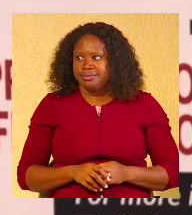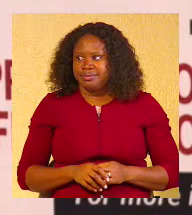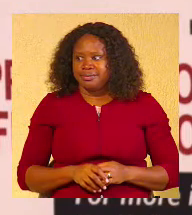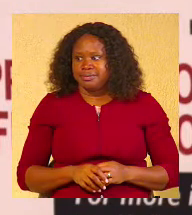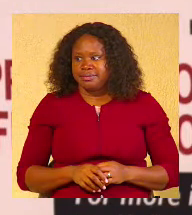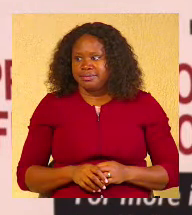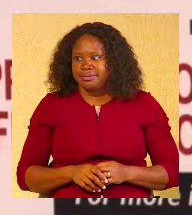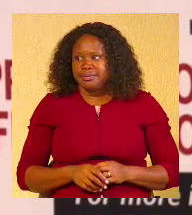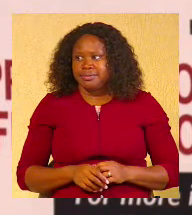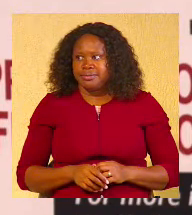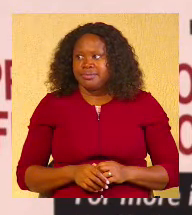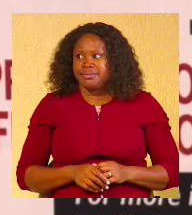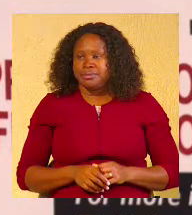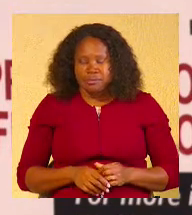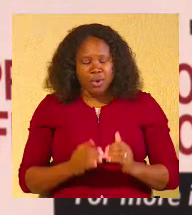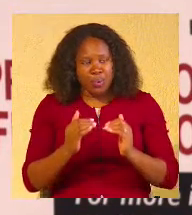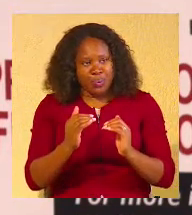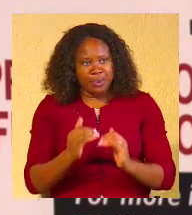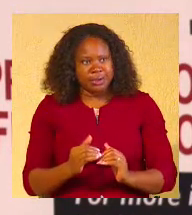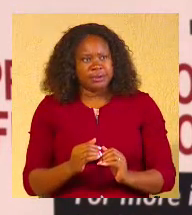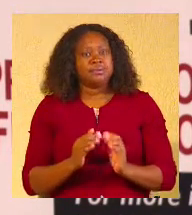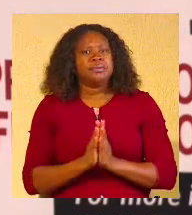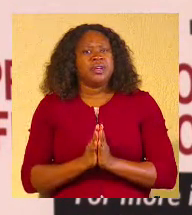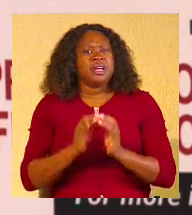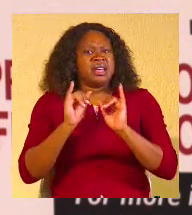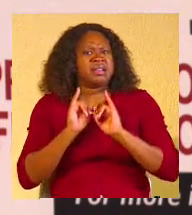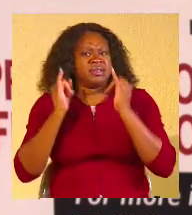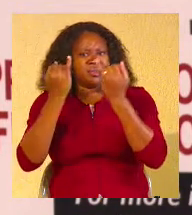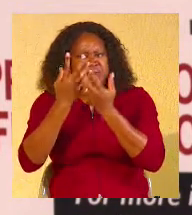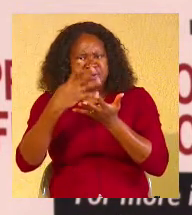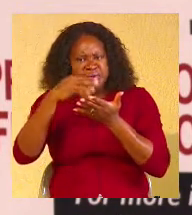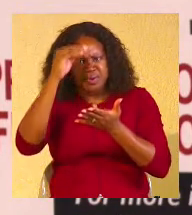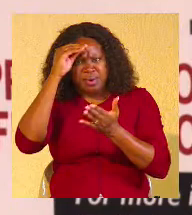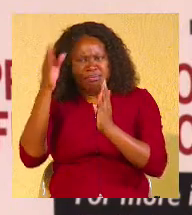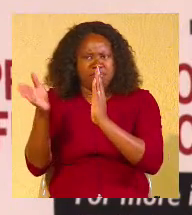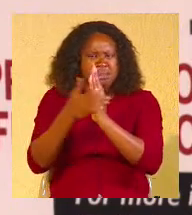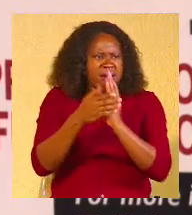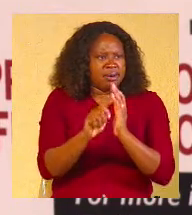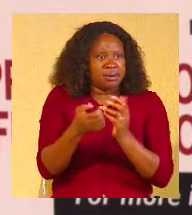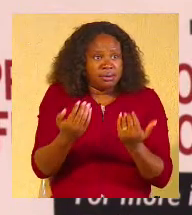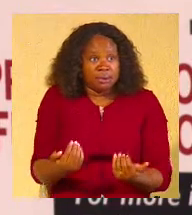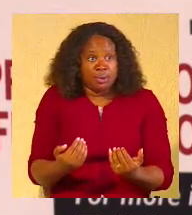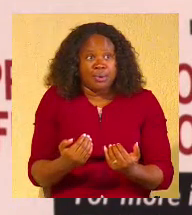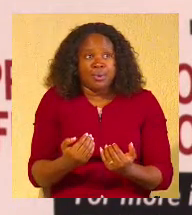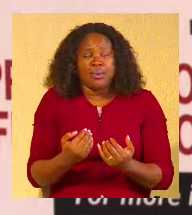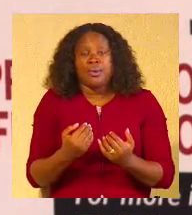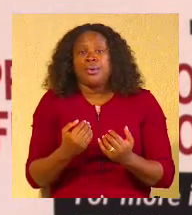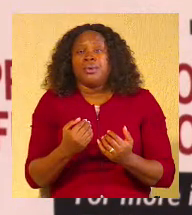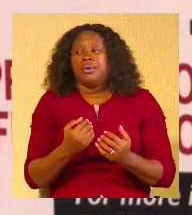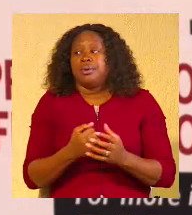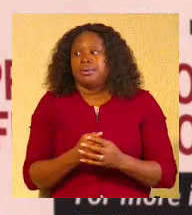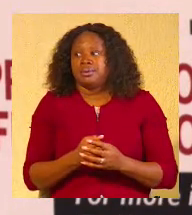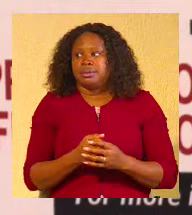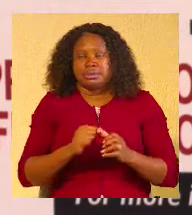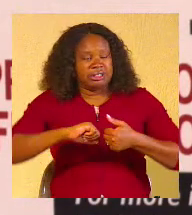you. Looking that institutions of learning are closing or are closed at the moment, this brings